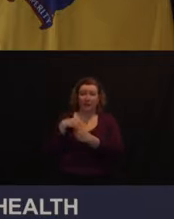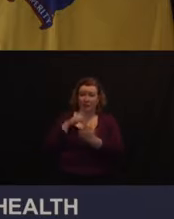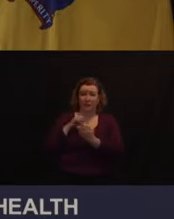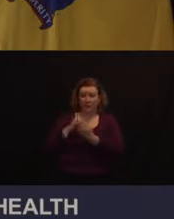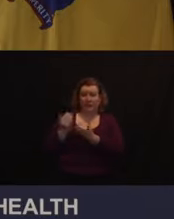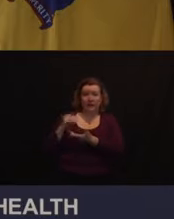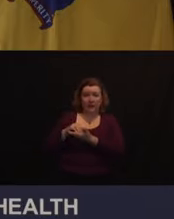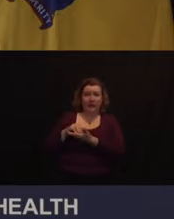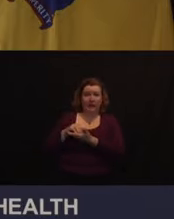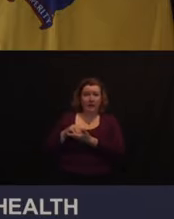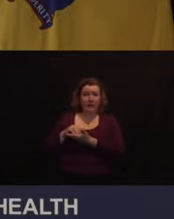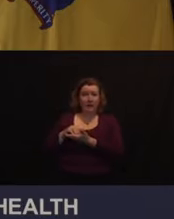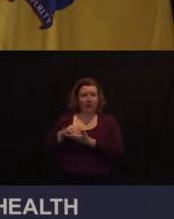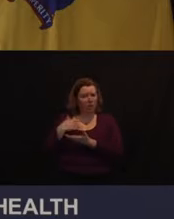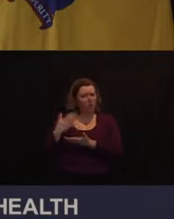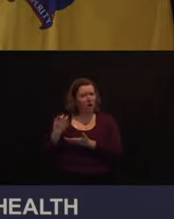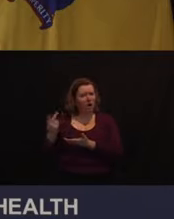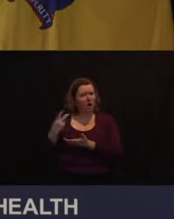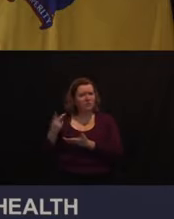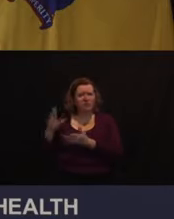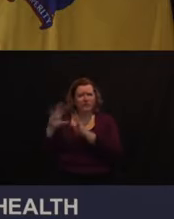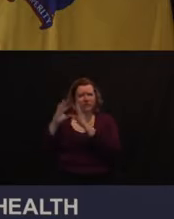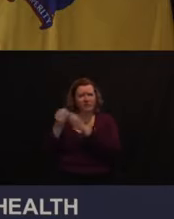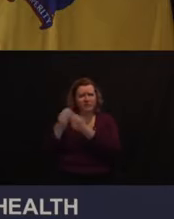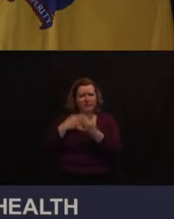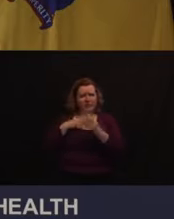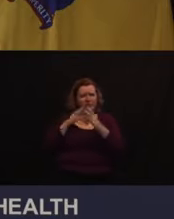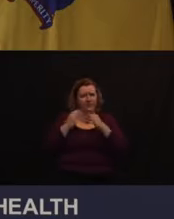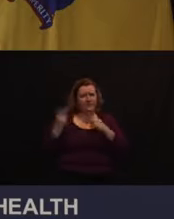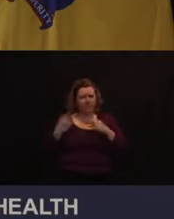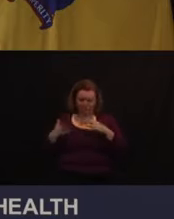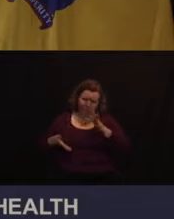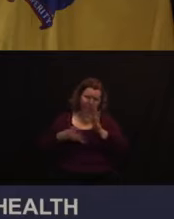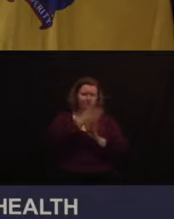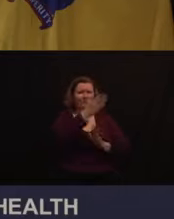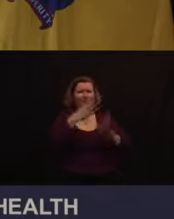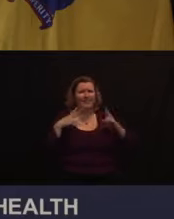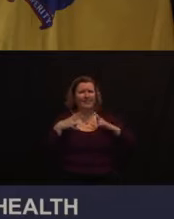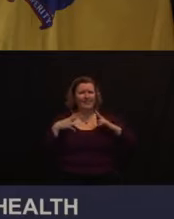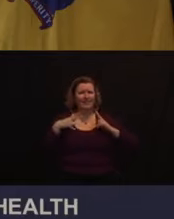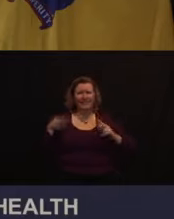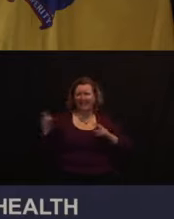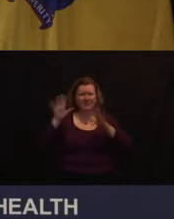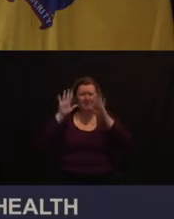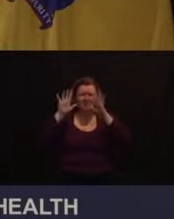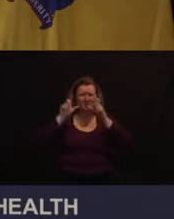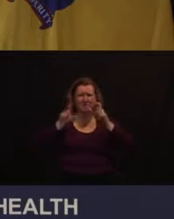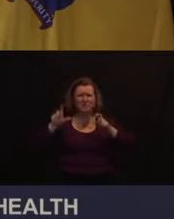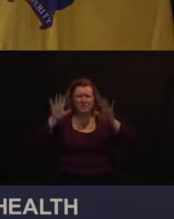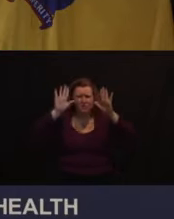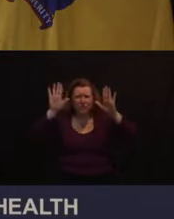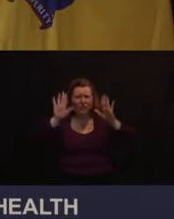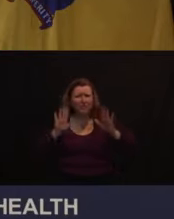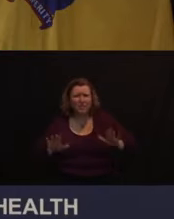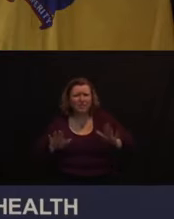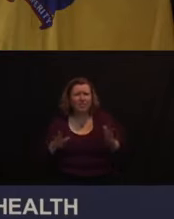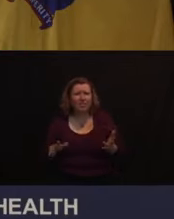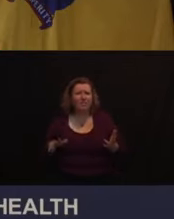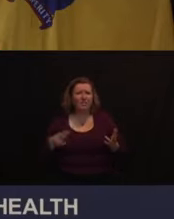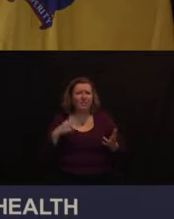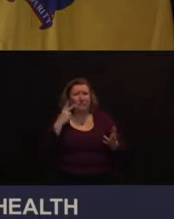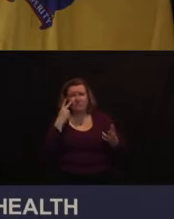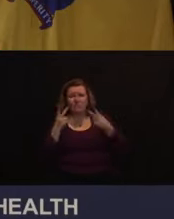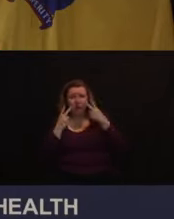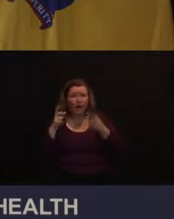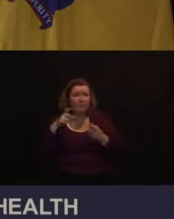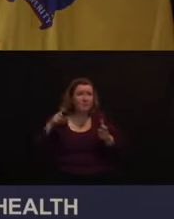our families go away on vacation together and we could do that again. These folks are unbelievable. And each of the injections we saw put into arms